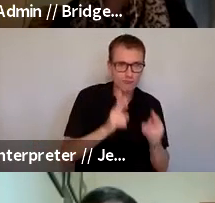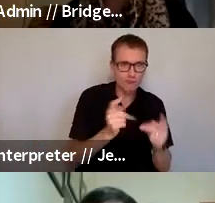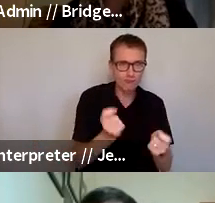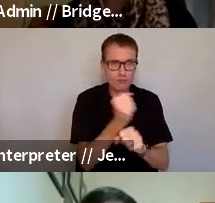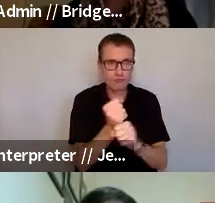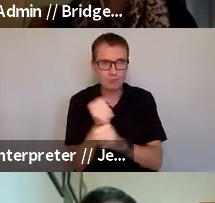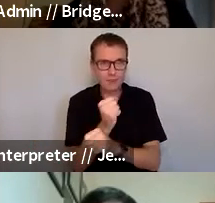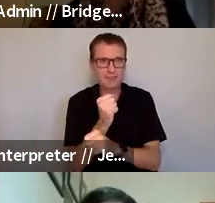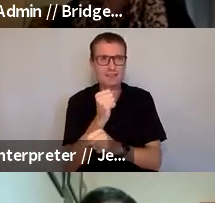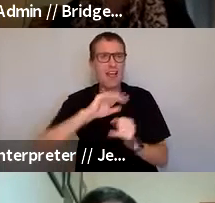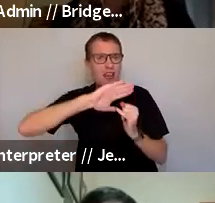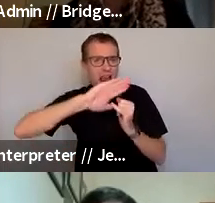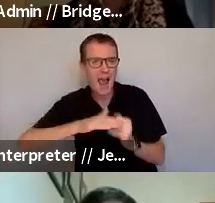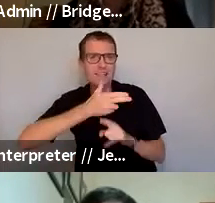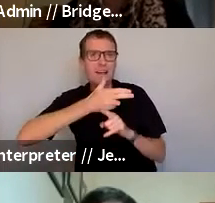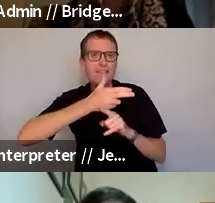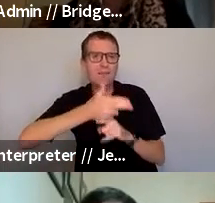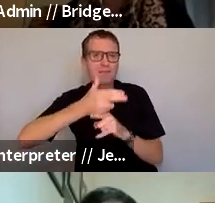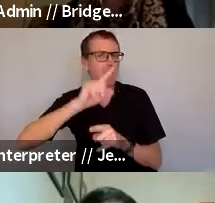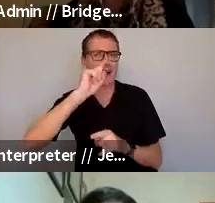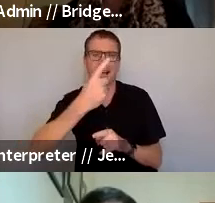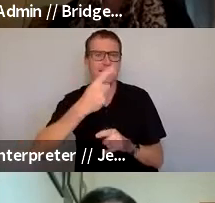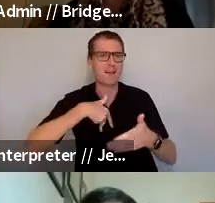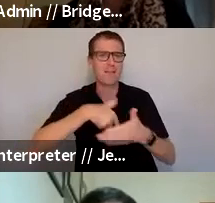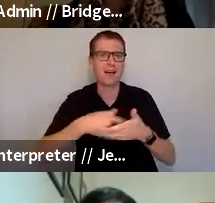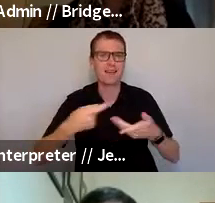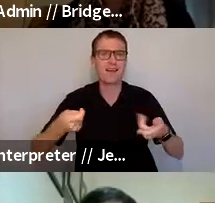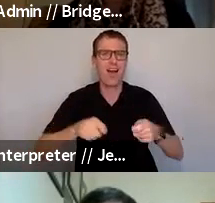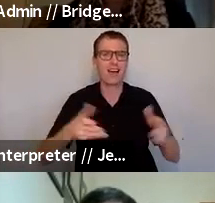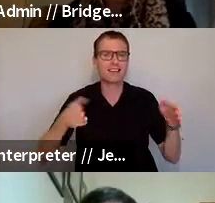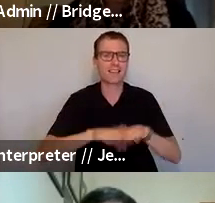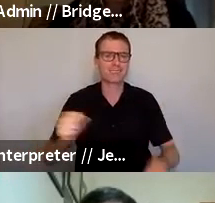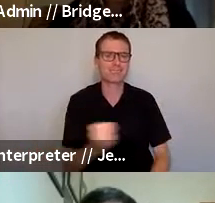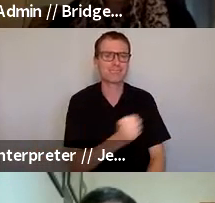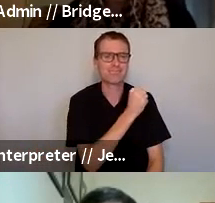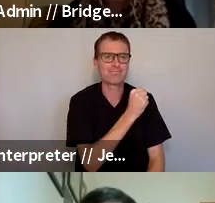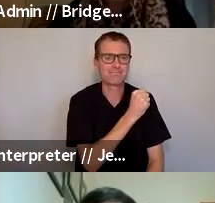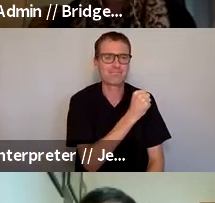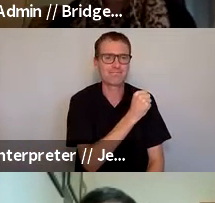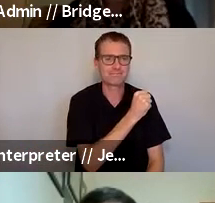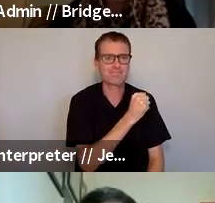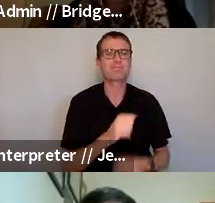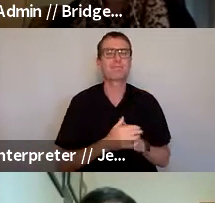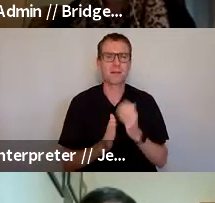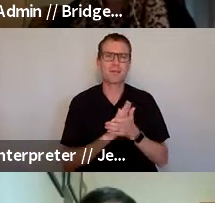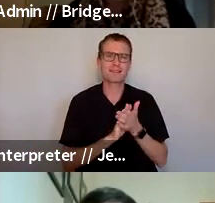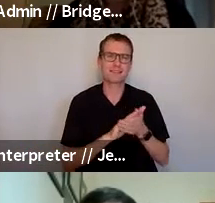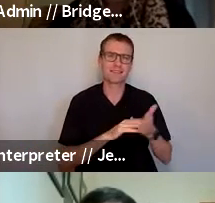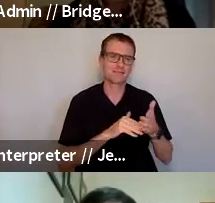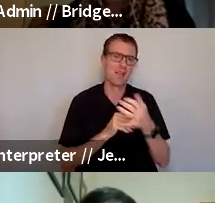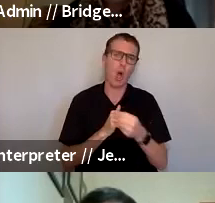the final pickups where there's a lot of additional stuff that I needed.